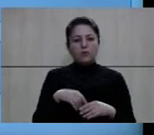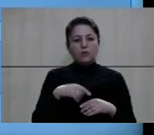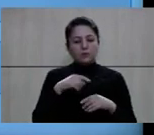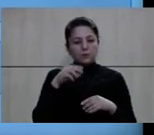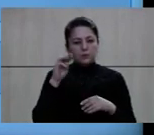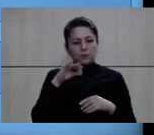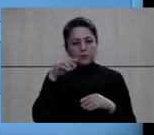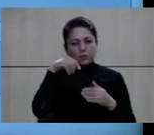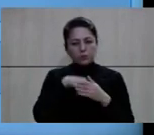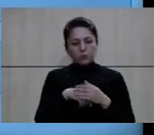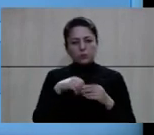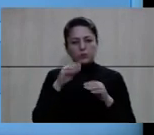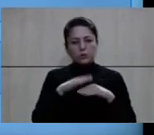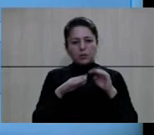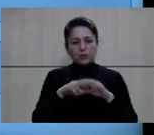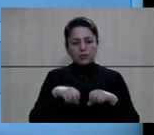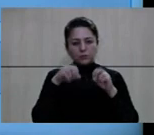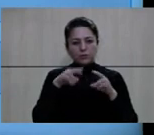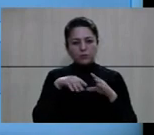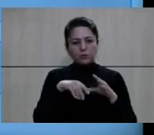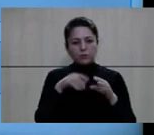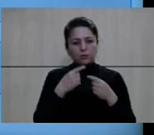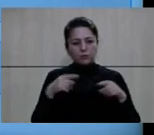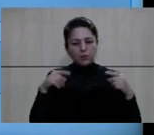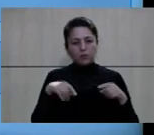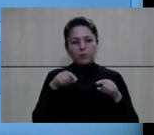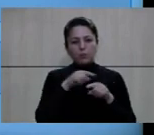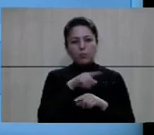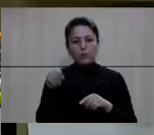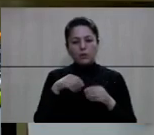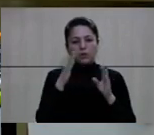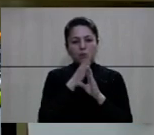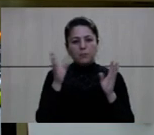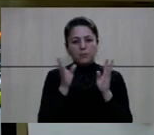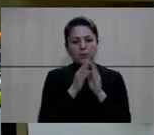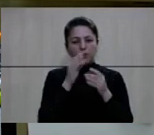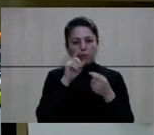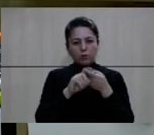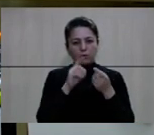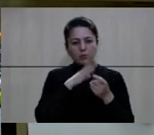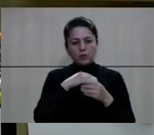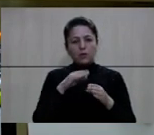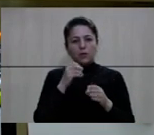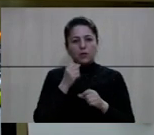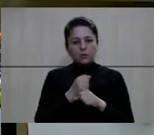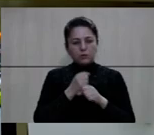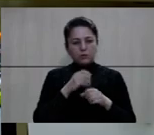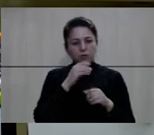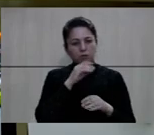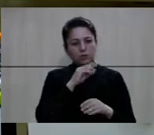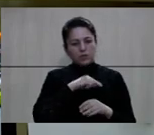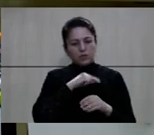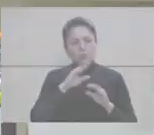tipiga kiruvchi kasb turlari bular tabiat bilan bog'liq bo'lgan. Qilayotgan ishlari faqat tabiatdagi